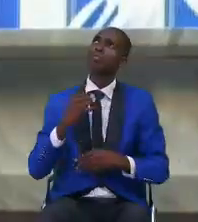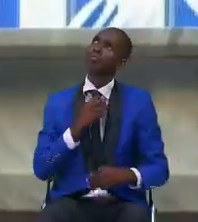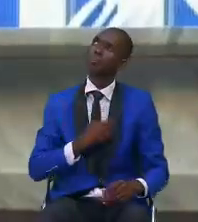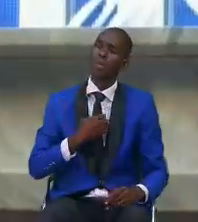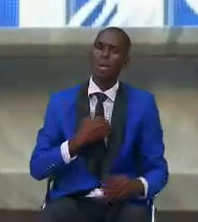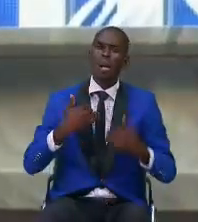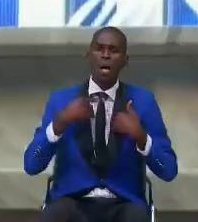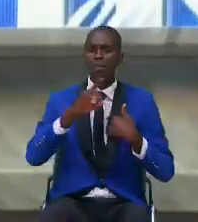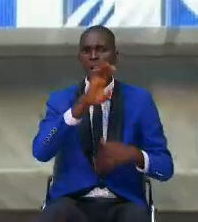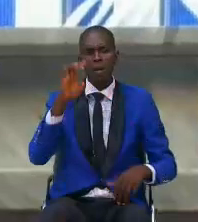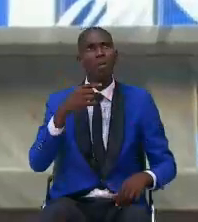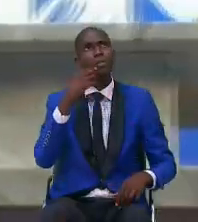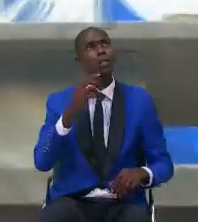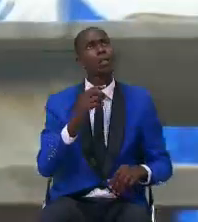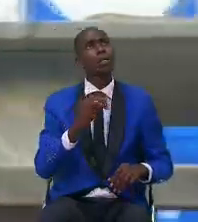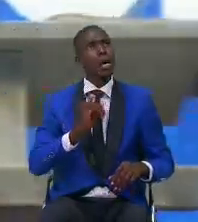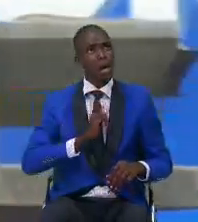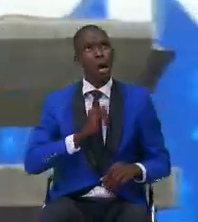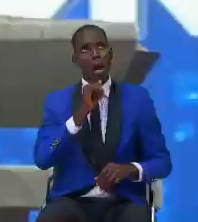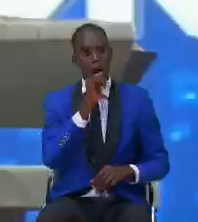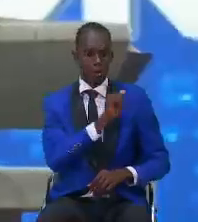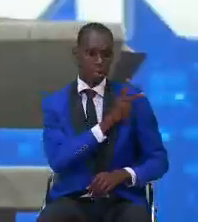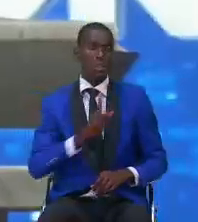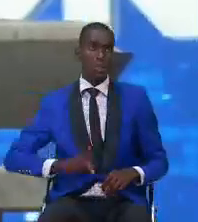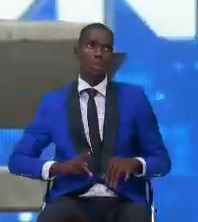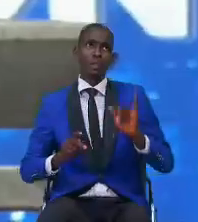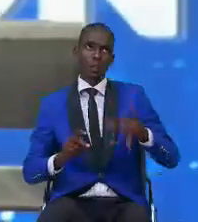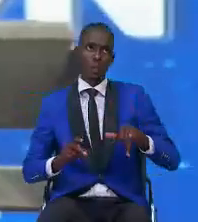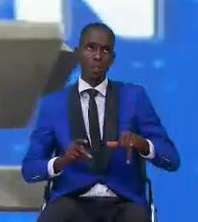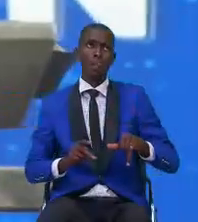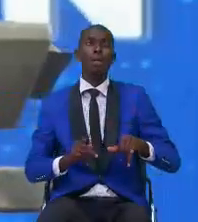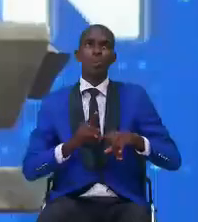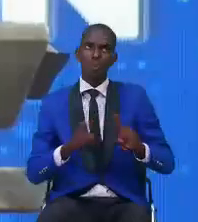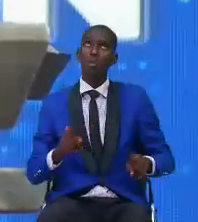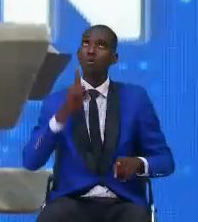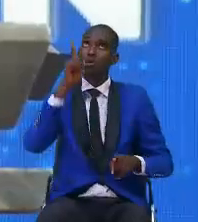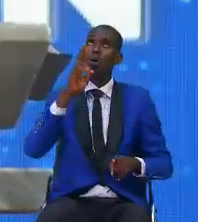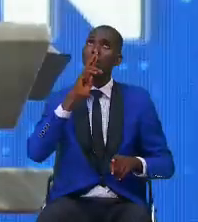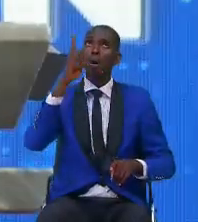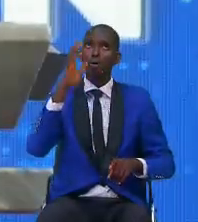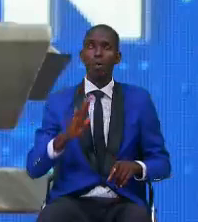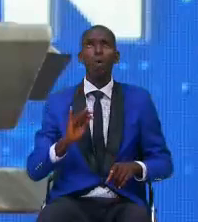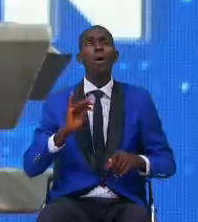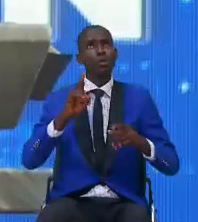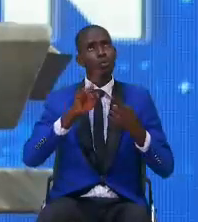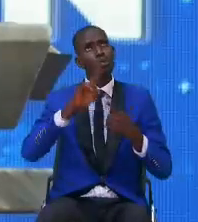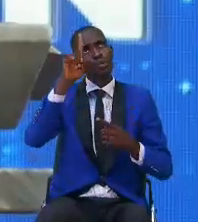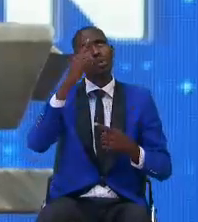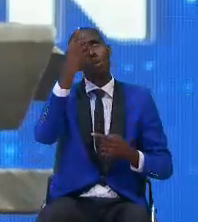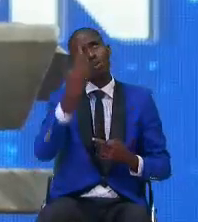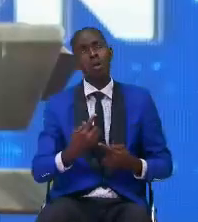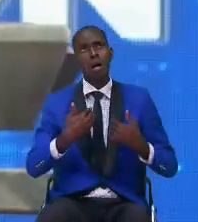to God? Did you ever do like David? I'm a king, but Lord, I have sinned against